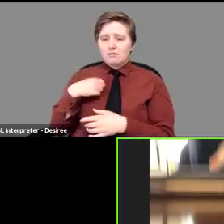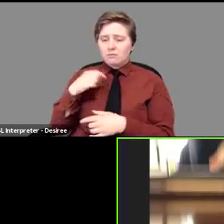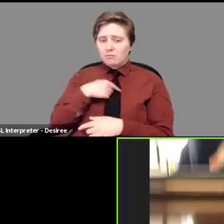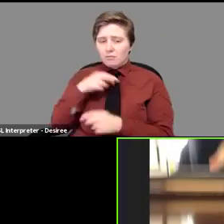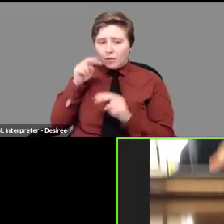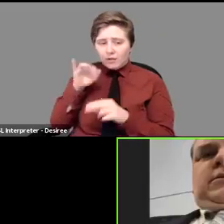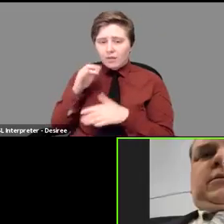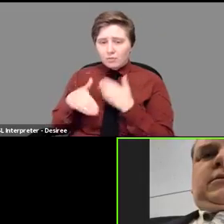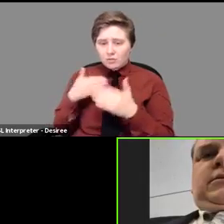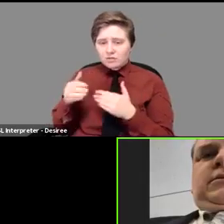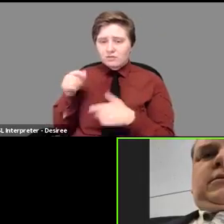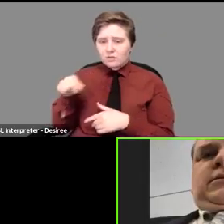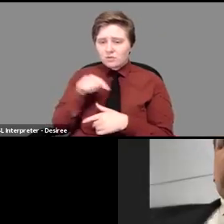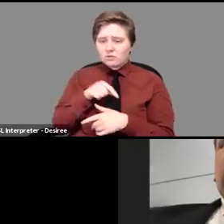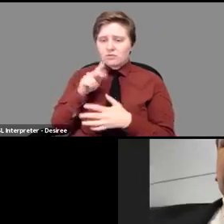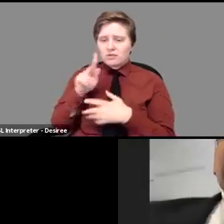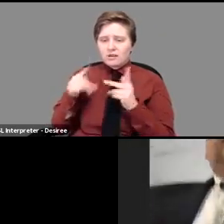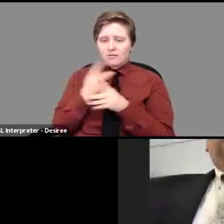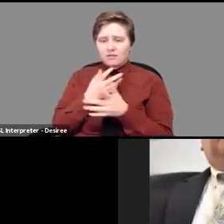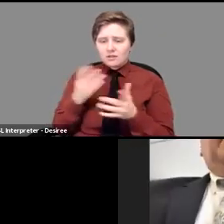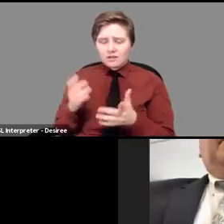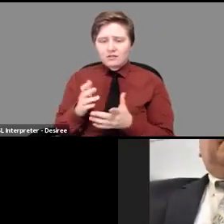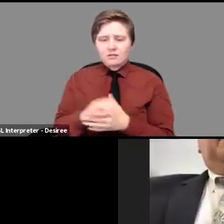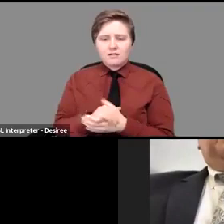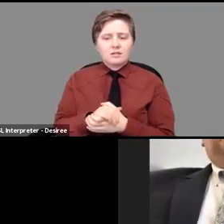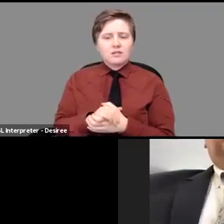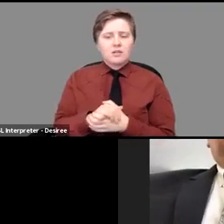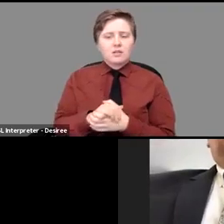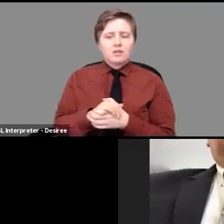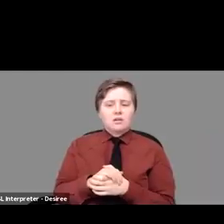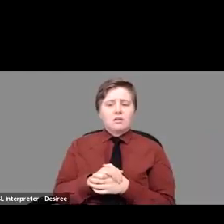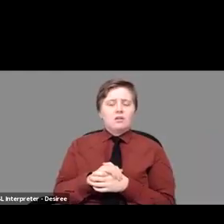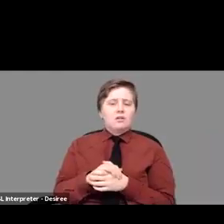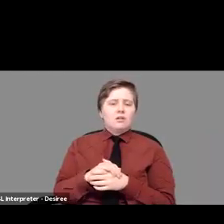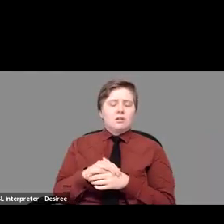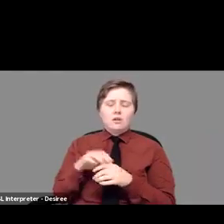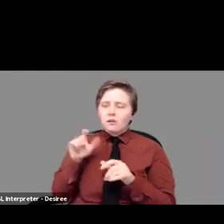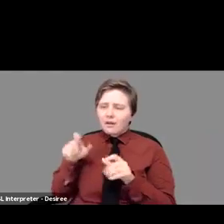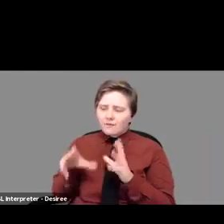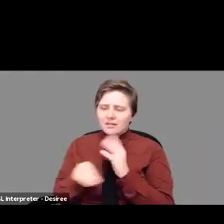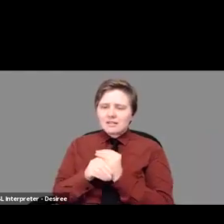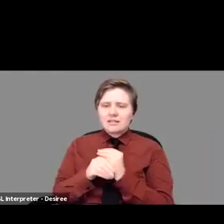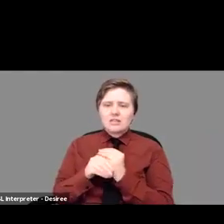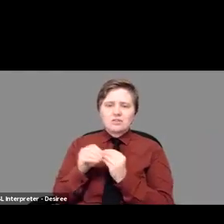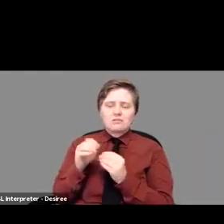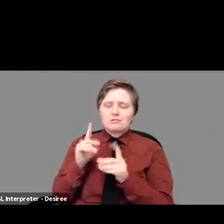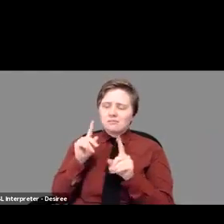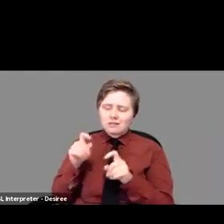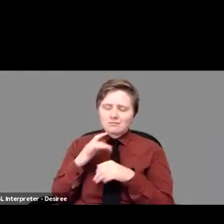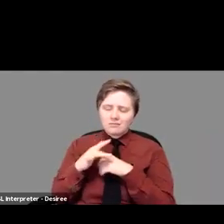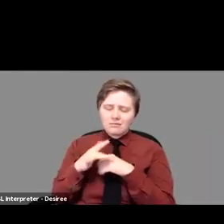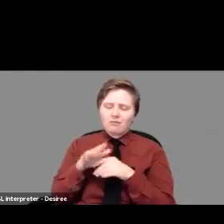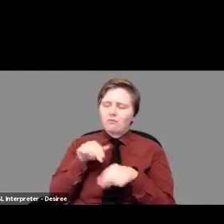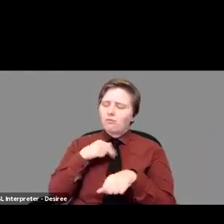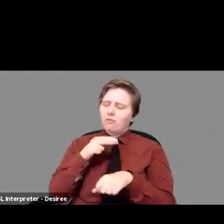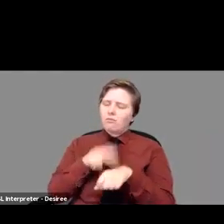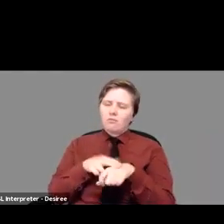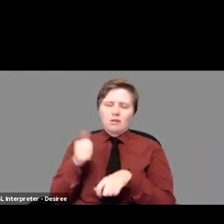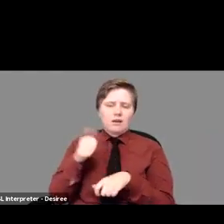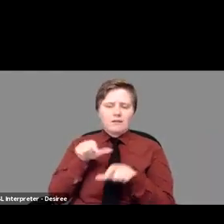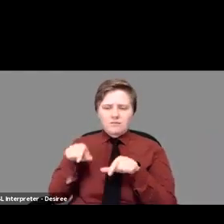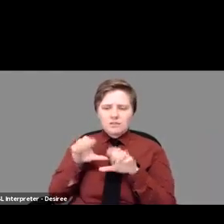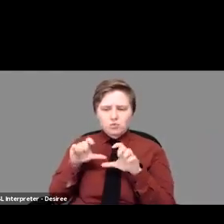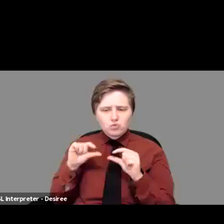things. As we move into the additional amount of tests being in, of course, I mean, any of those populations that need